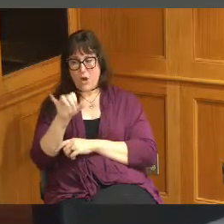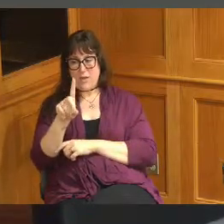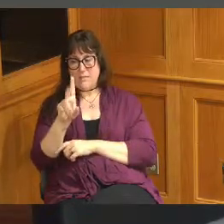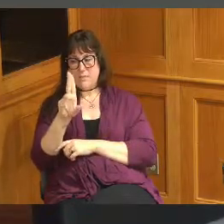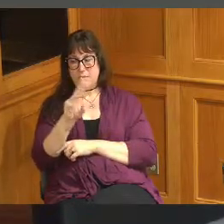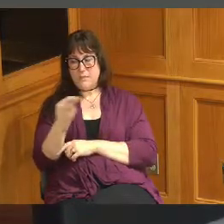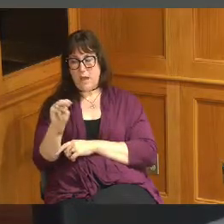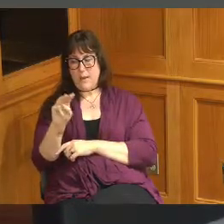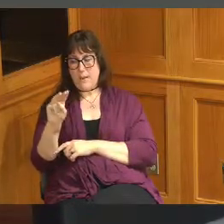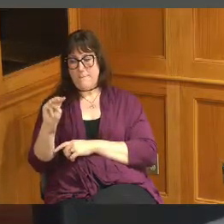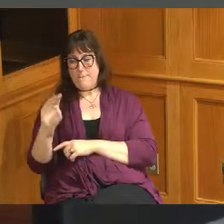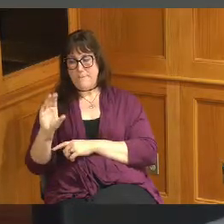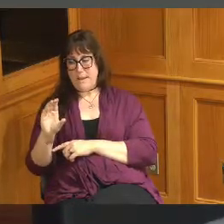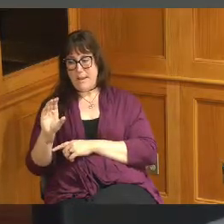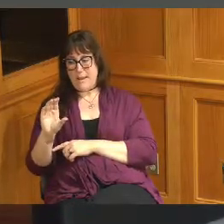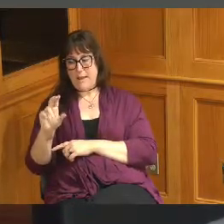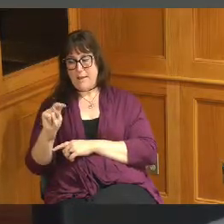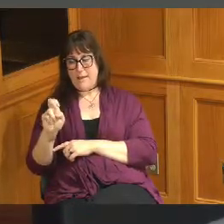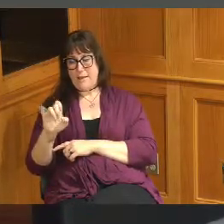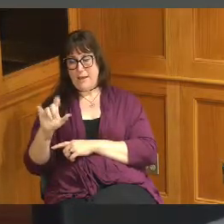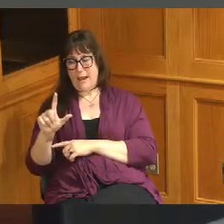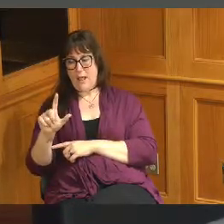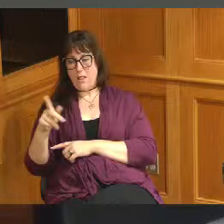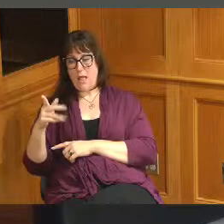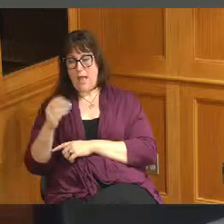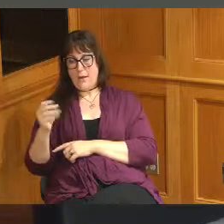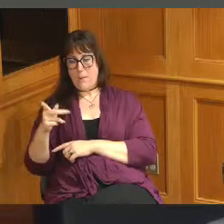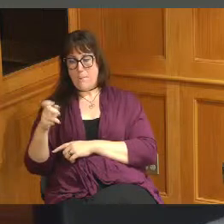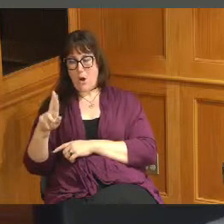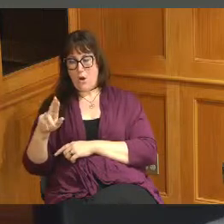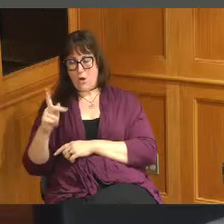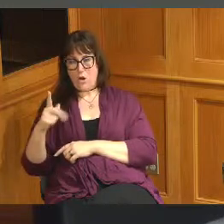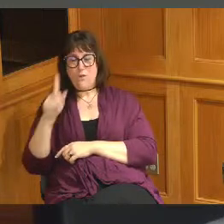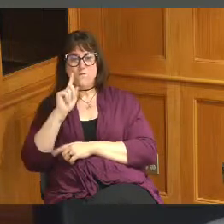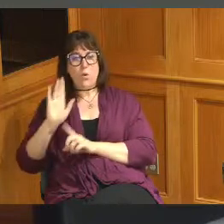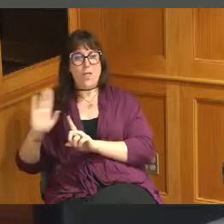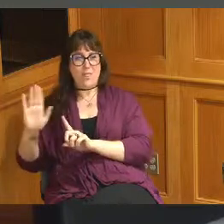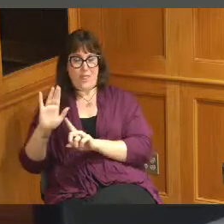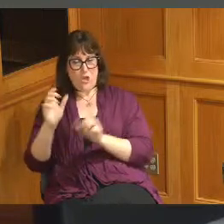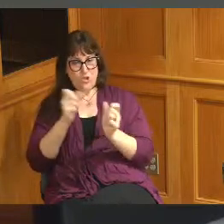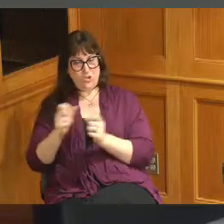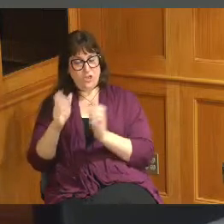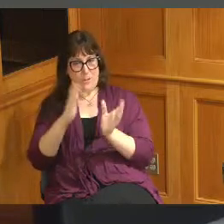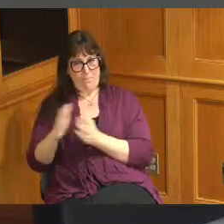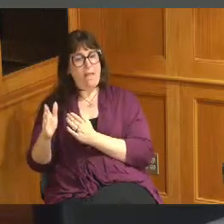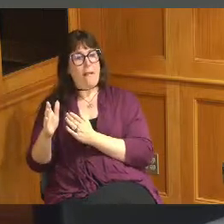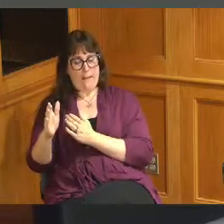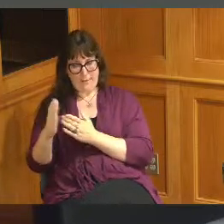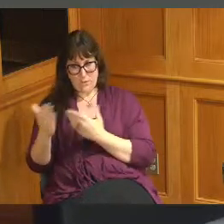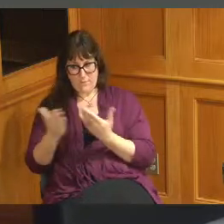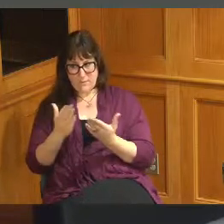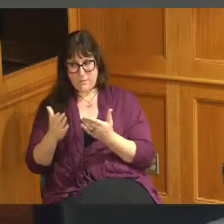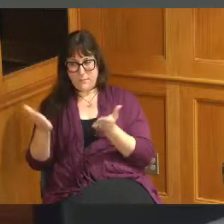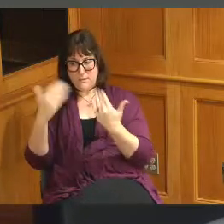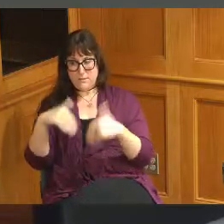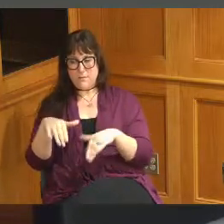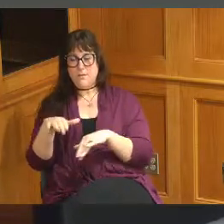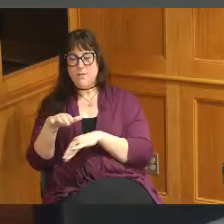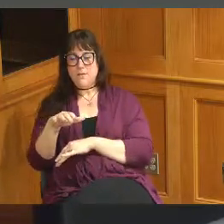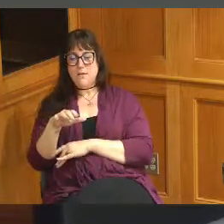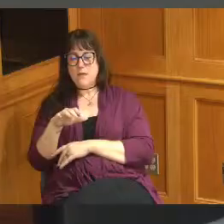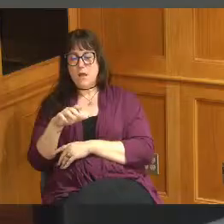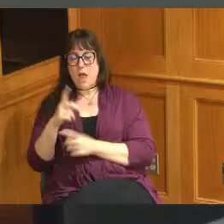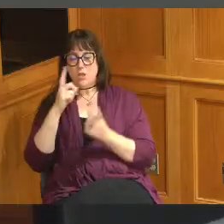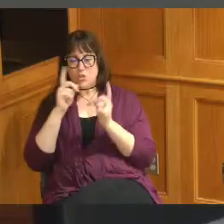Parker LLC. This is for consulting services for JFS's strategic plan. Item number 21 is an